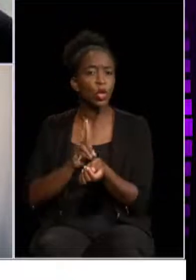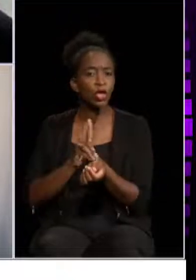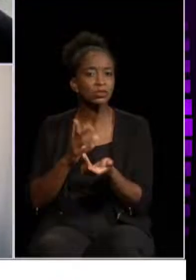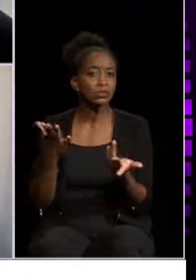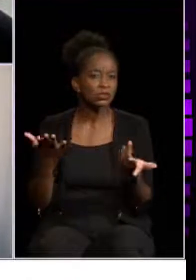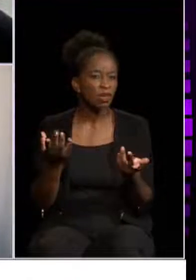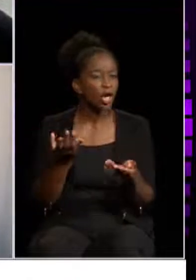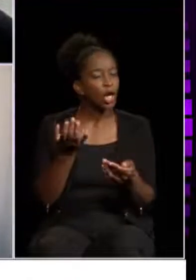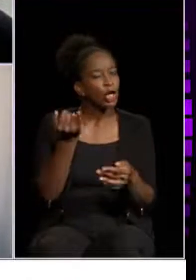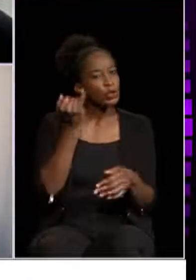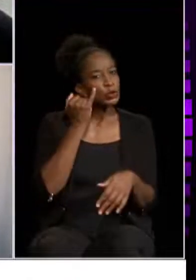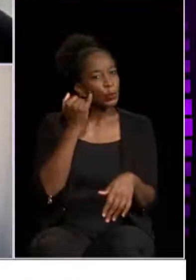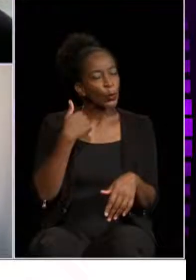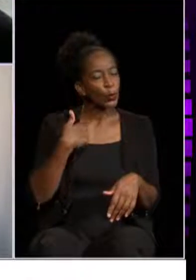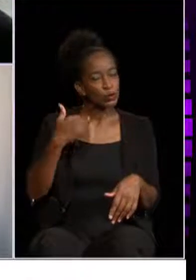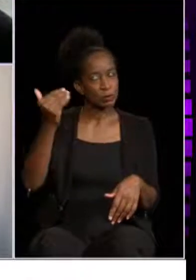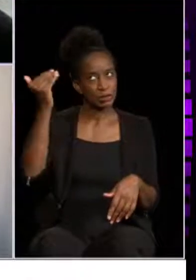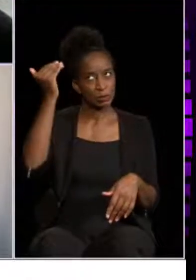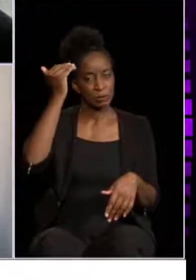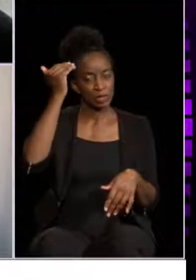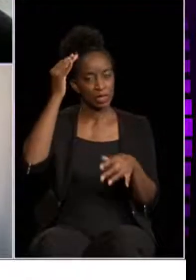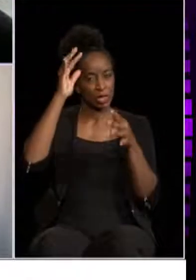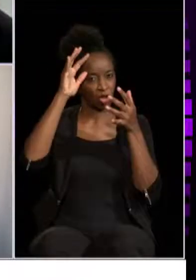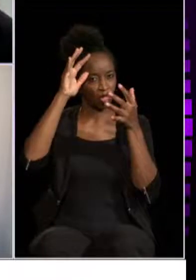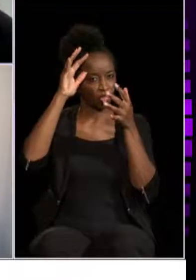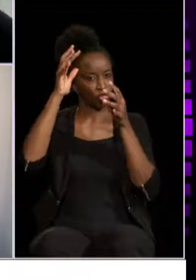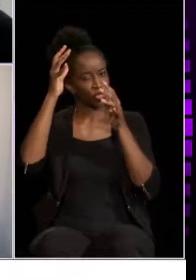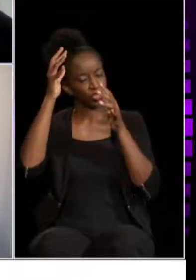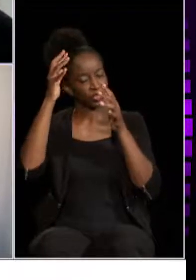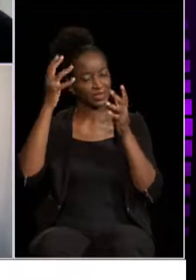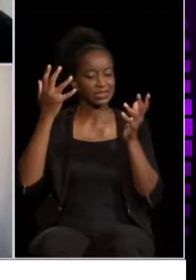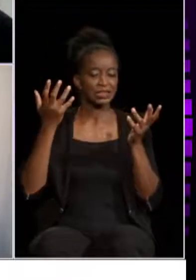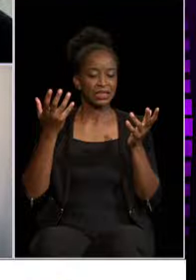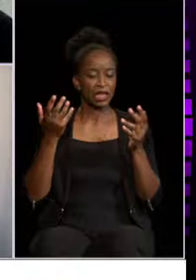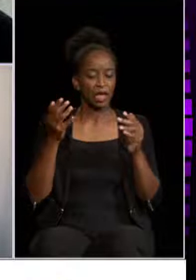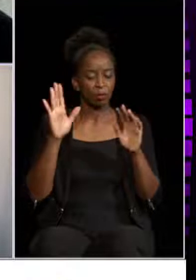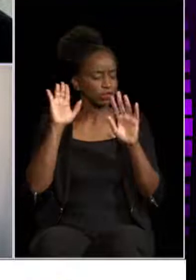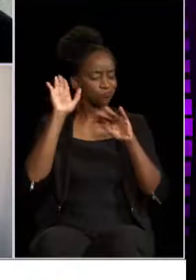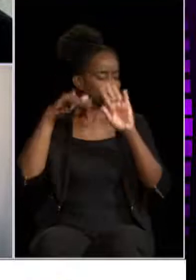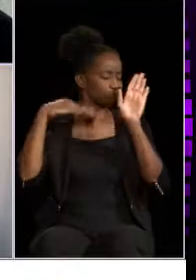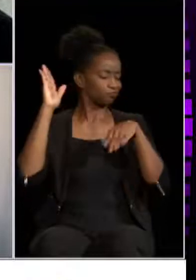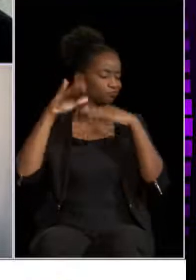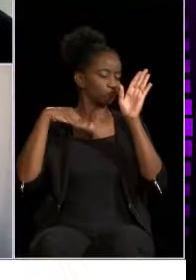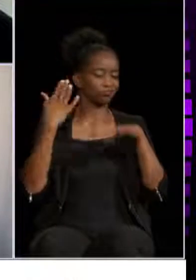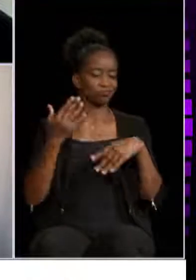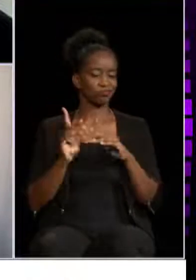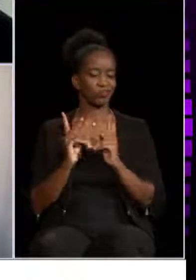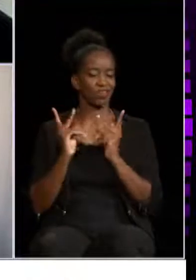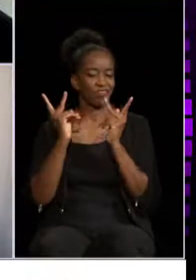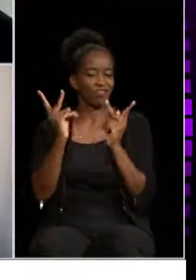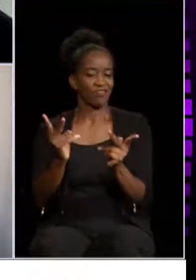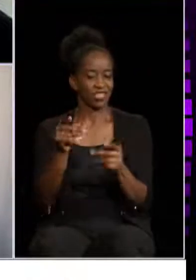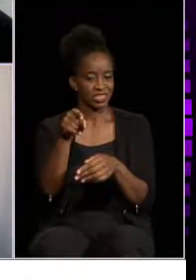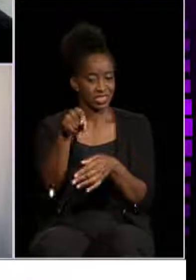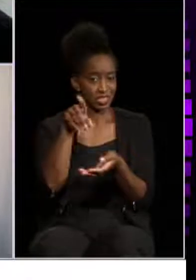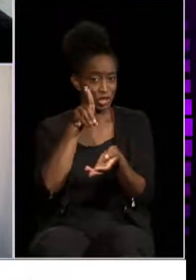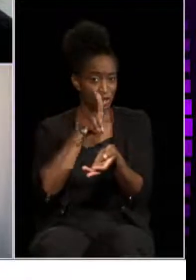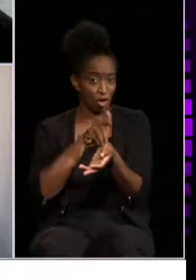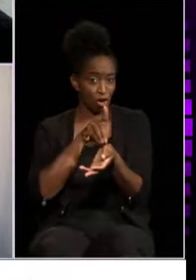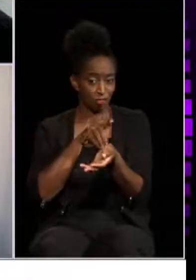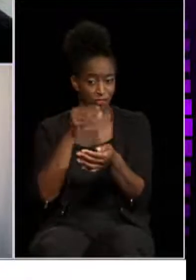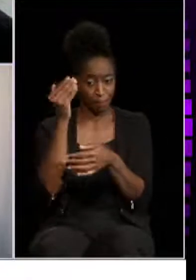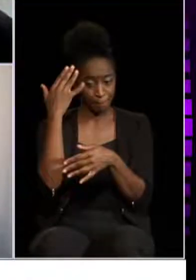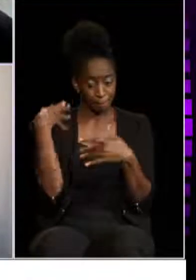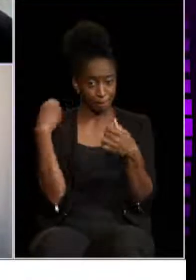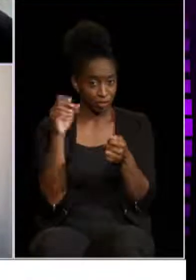sometimes we just put it aside and attribute some other cause to that. So as I said today, we're trying to really just